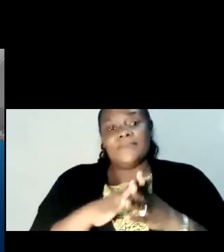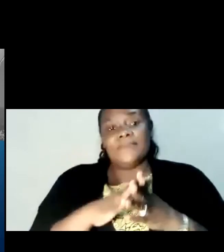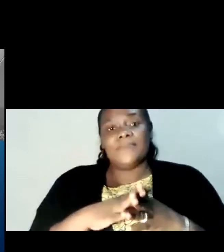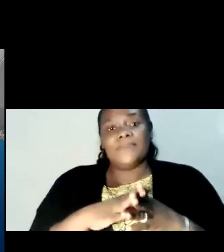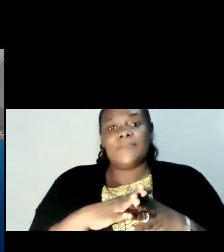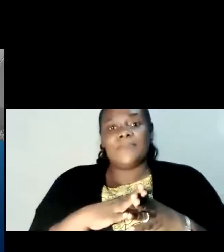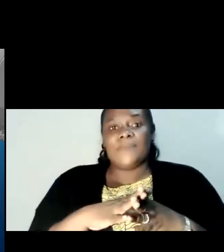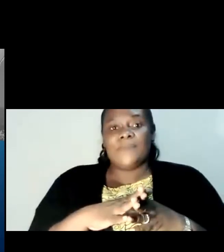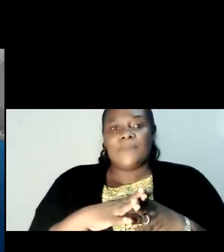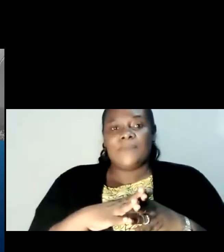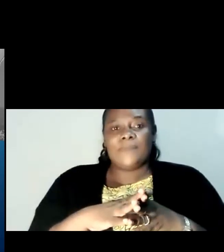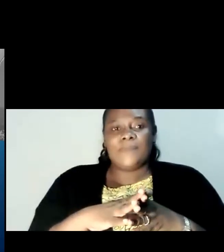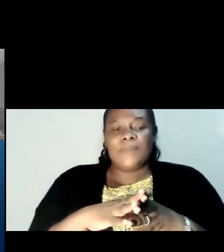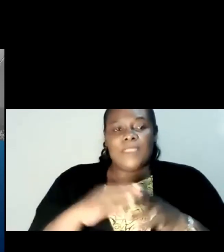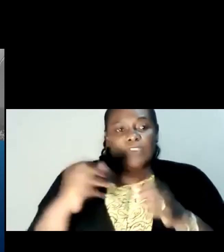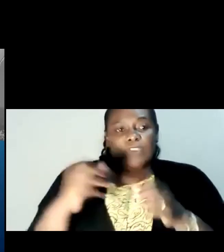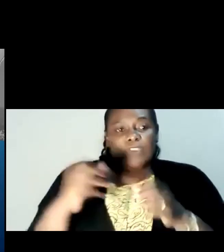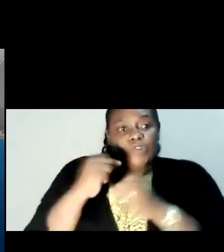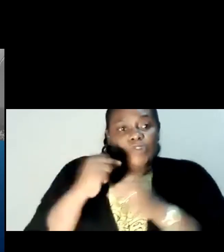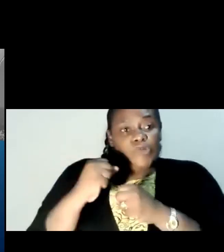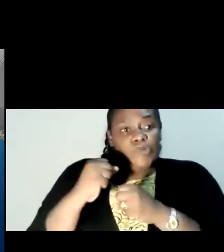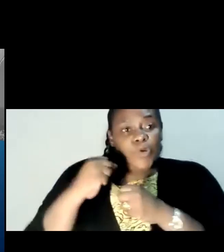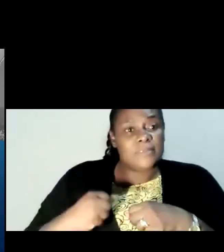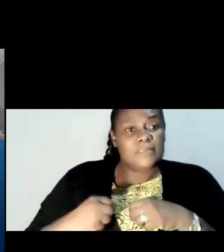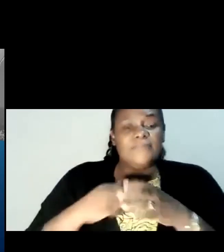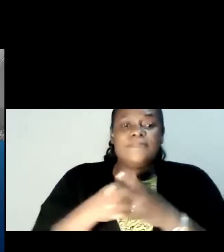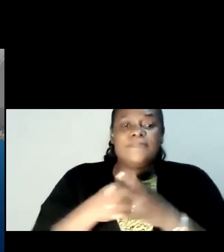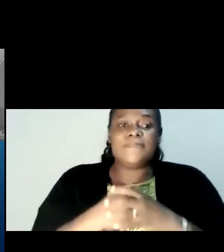attacks and strokes.